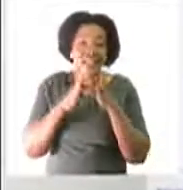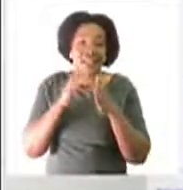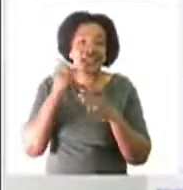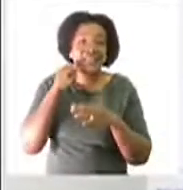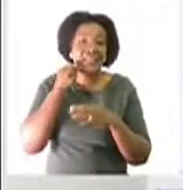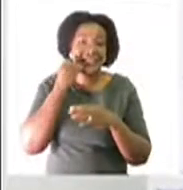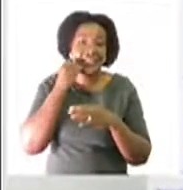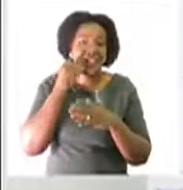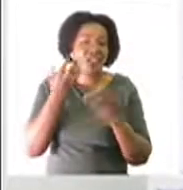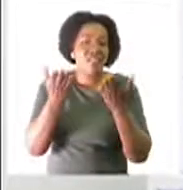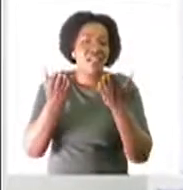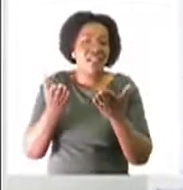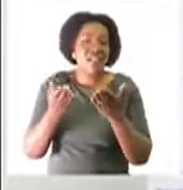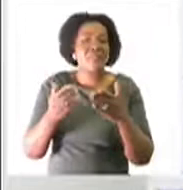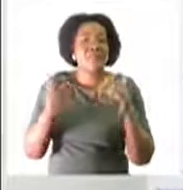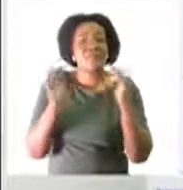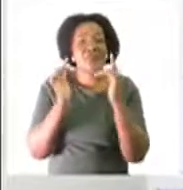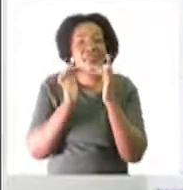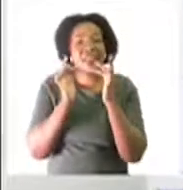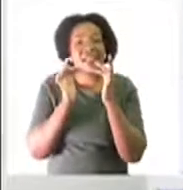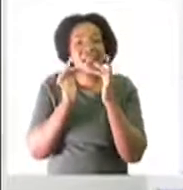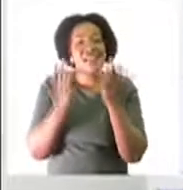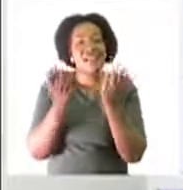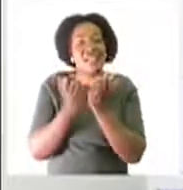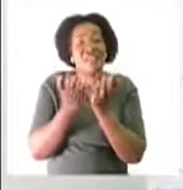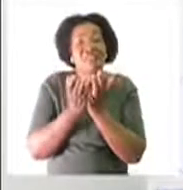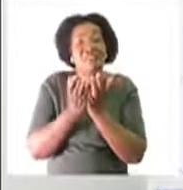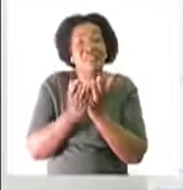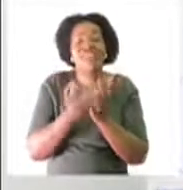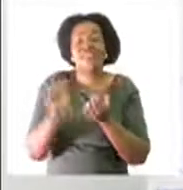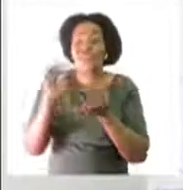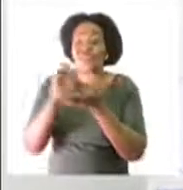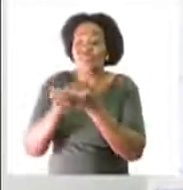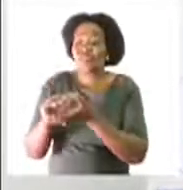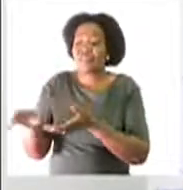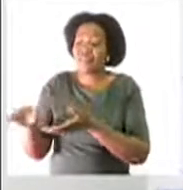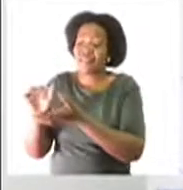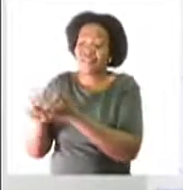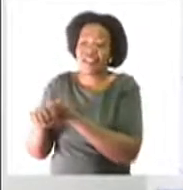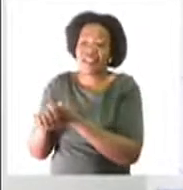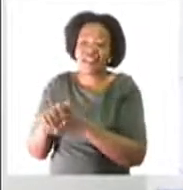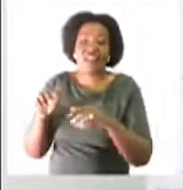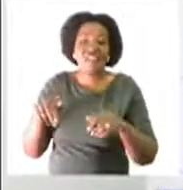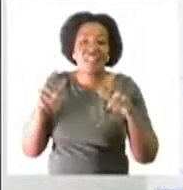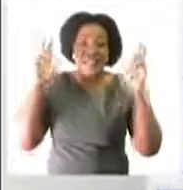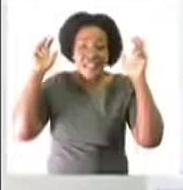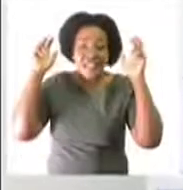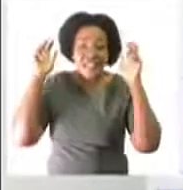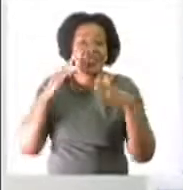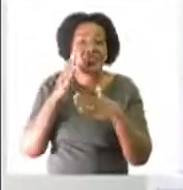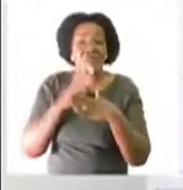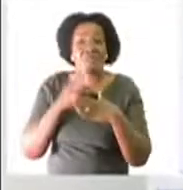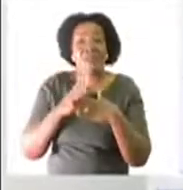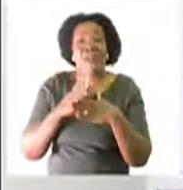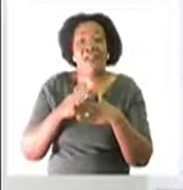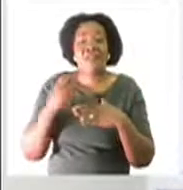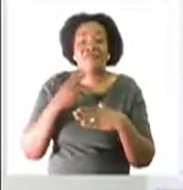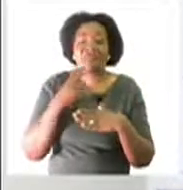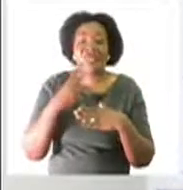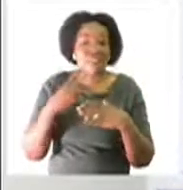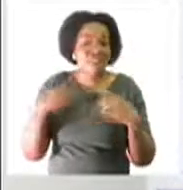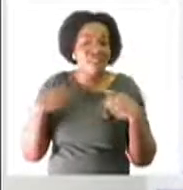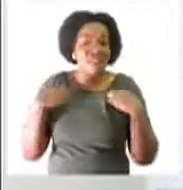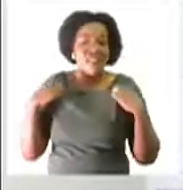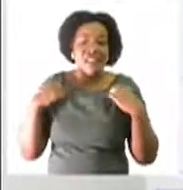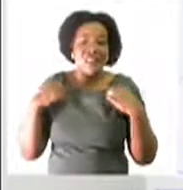MyZone online school. I have a friend here with me and this week's theme will be occupations. As you can see, we are